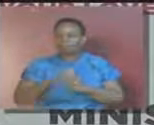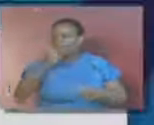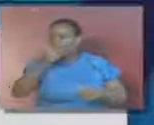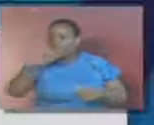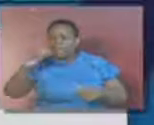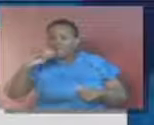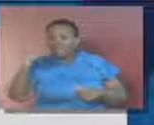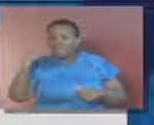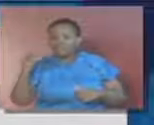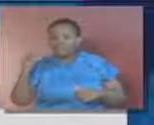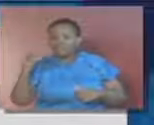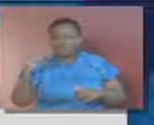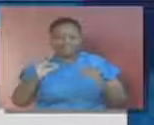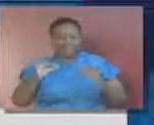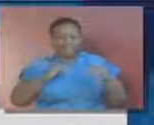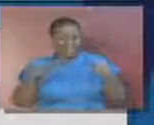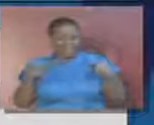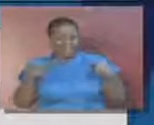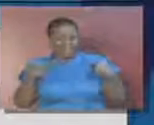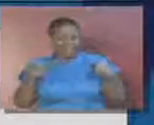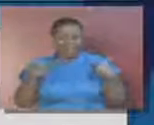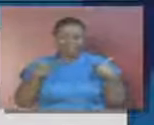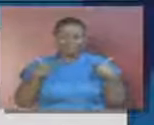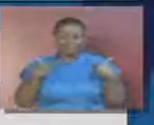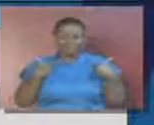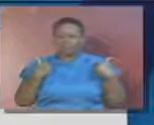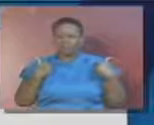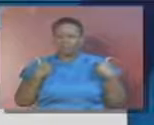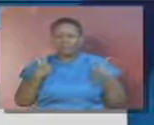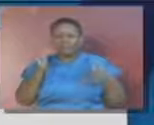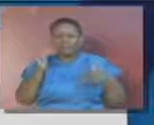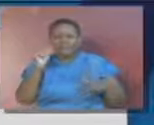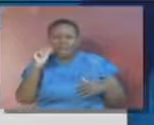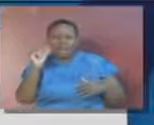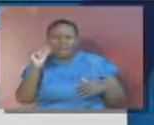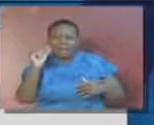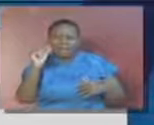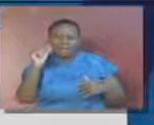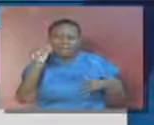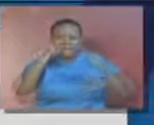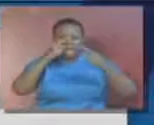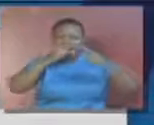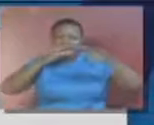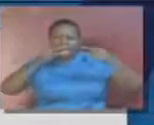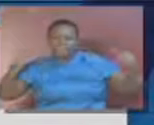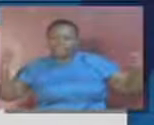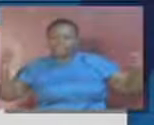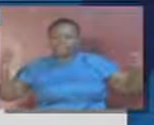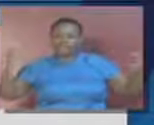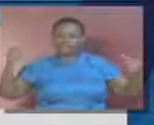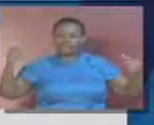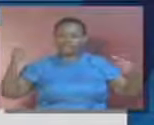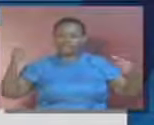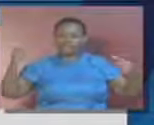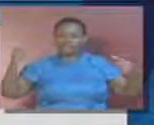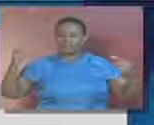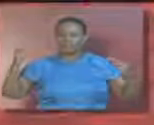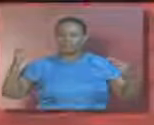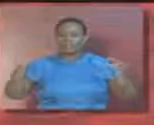the COVID-19 vaccine? I'll repeat. If I have mild allergies, can I get the COVID-19